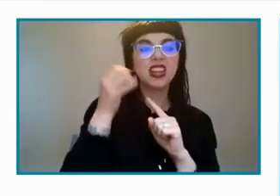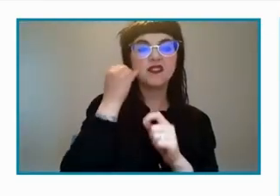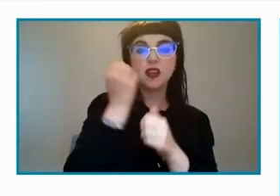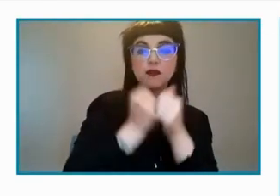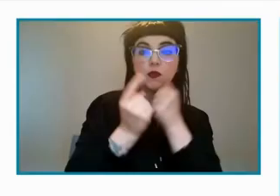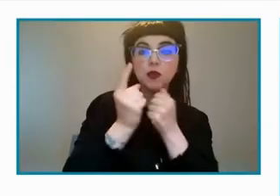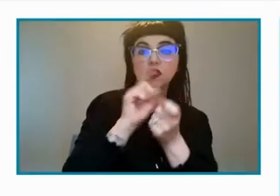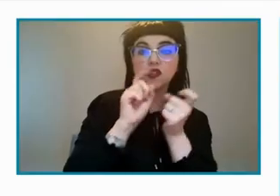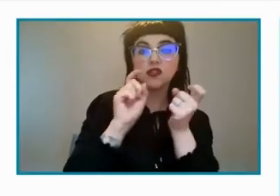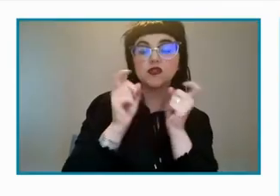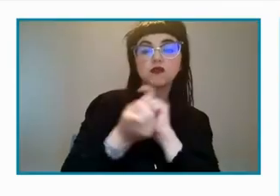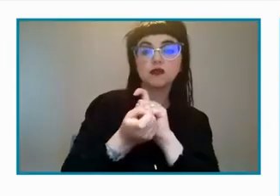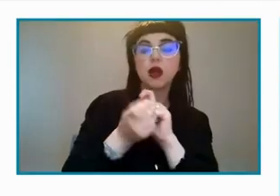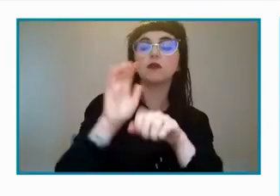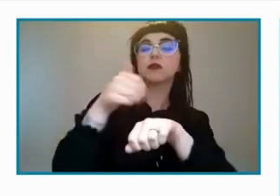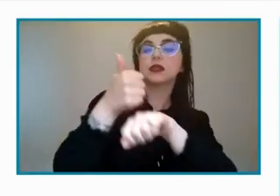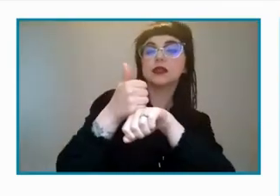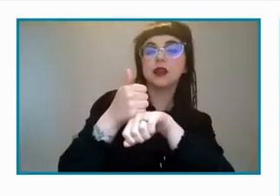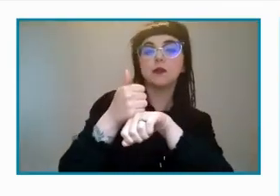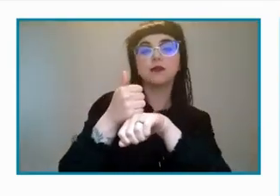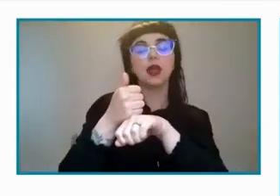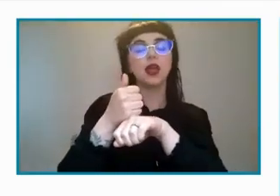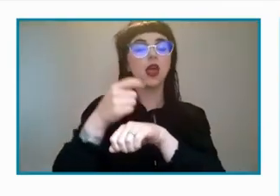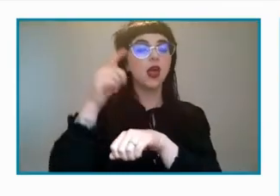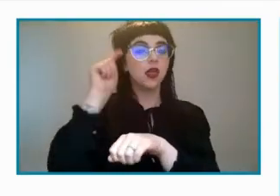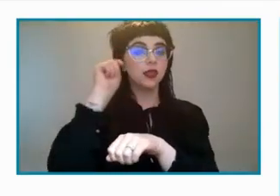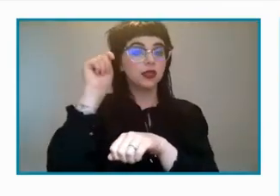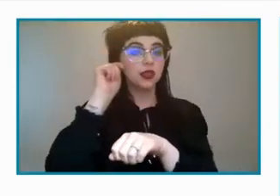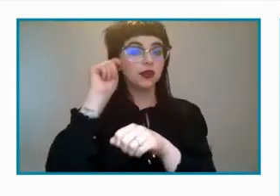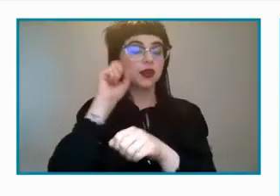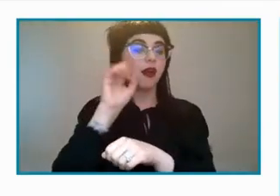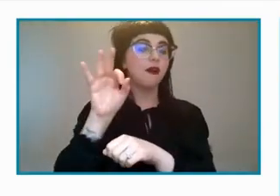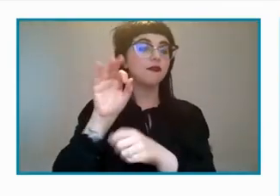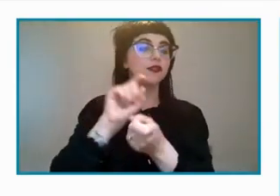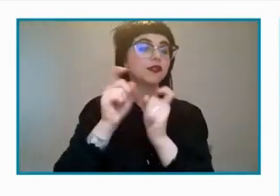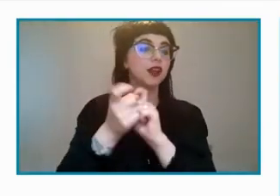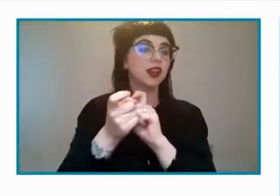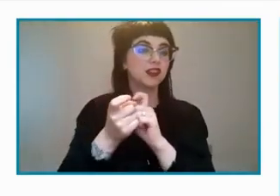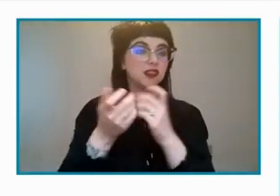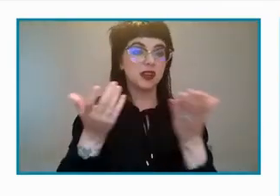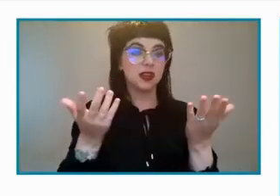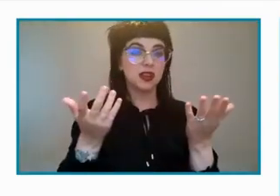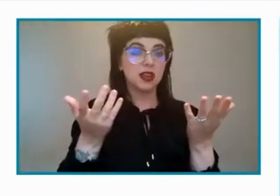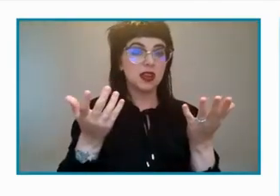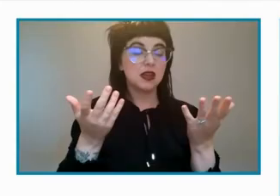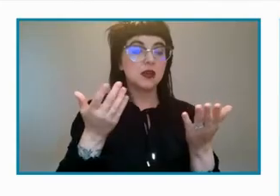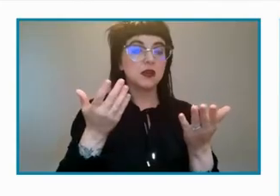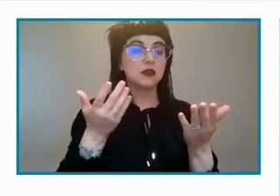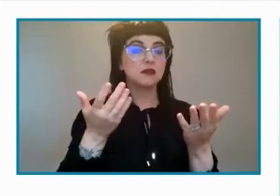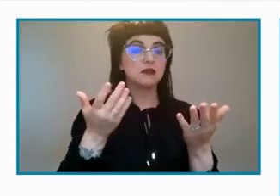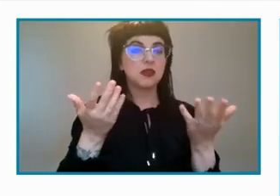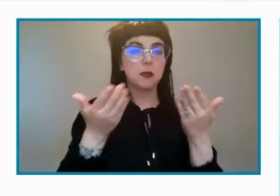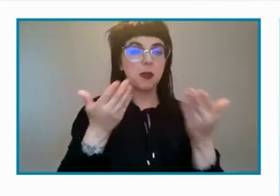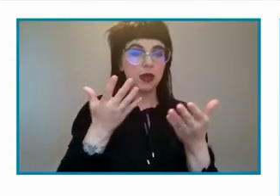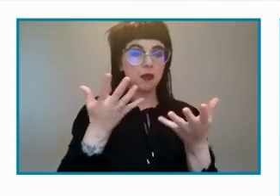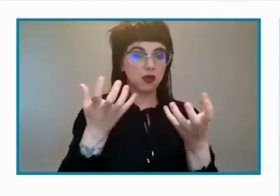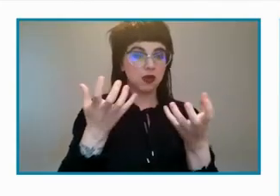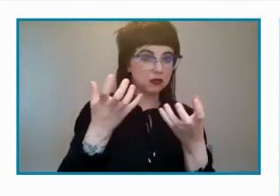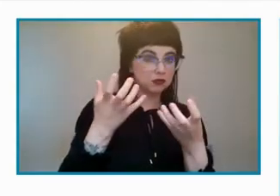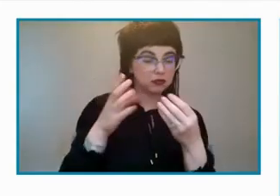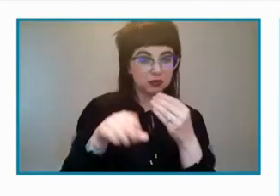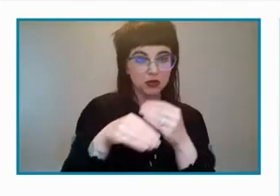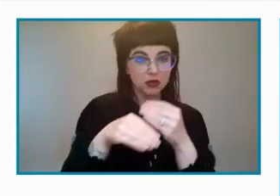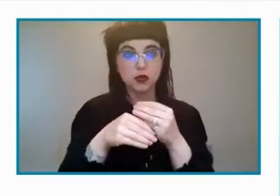don't want to put anyone on the spot here, but maybe a little bit of conversation about the distinction between the theory of change